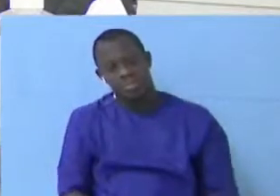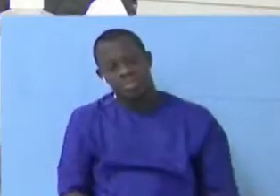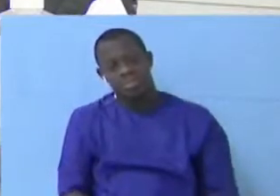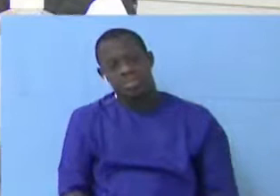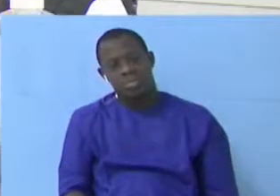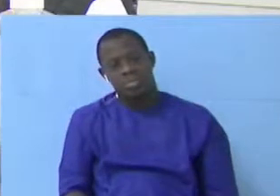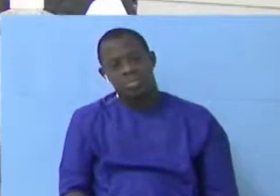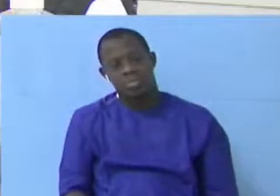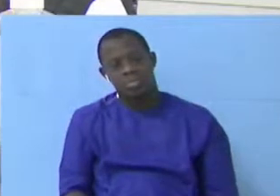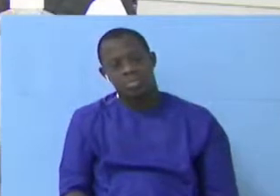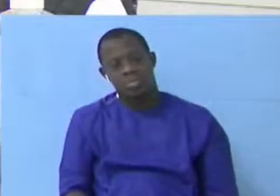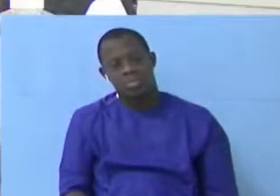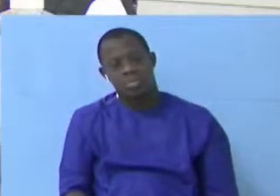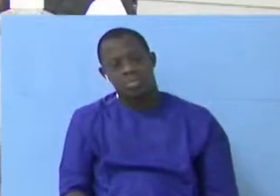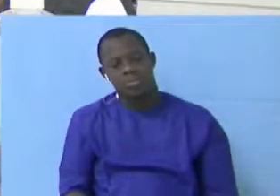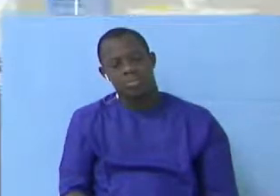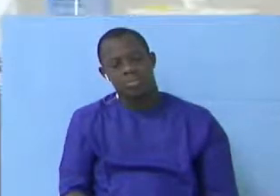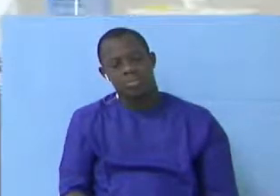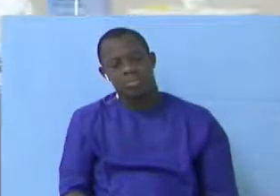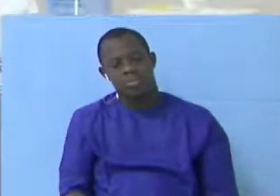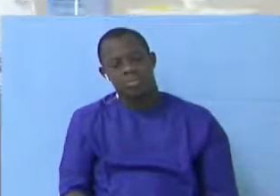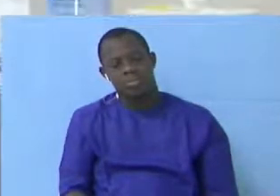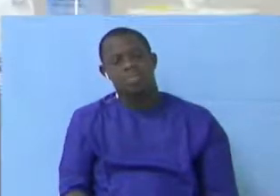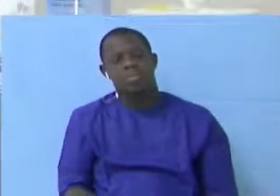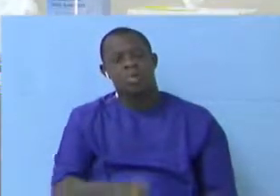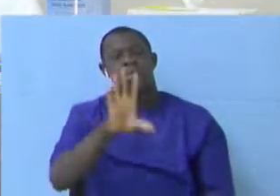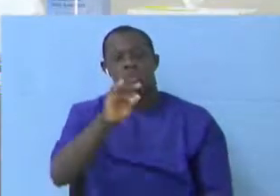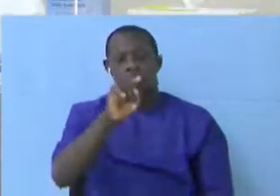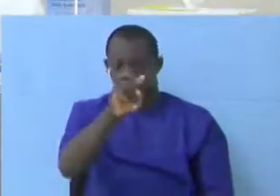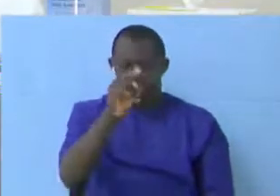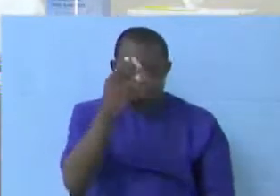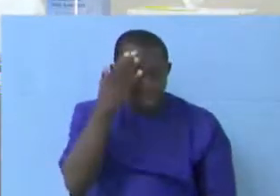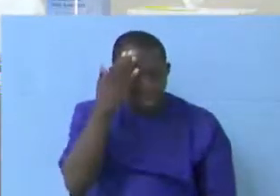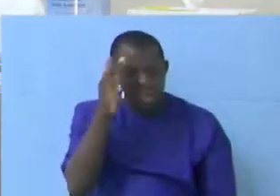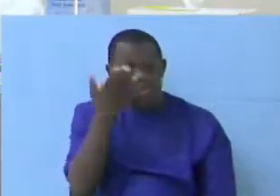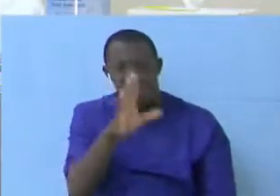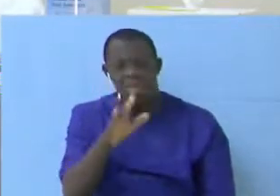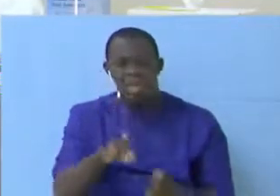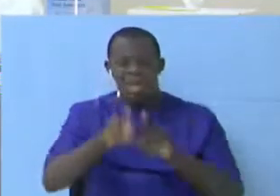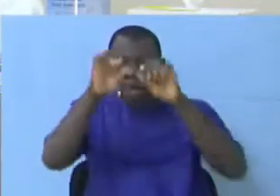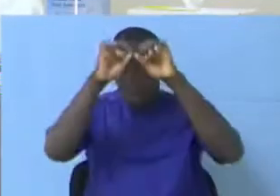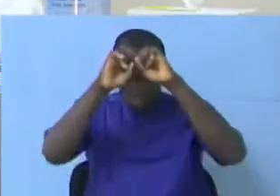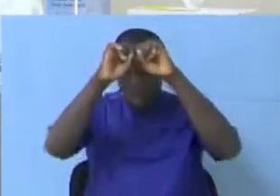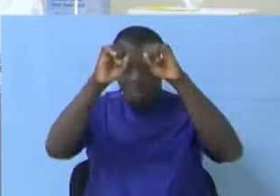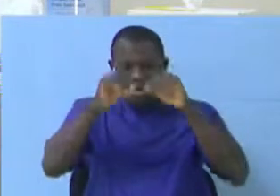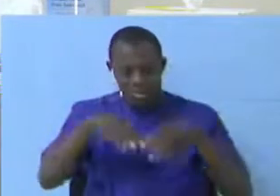But do you know whether the government took any particular steps